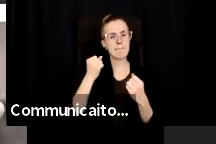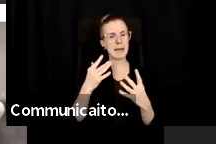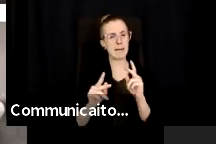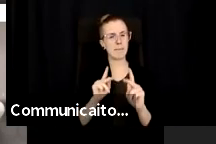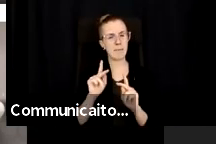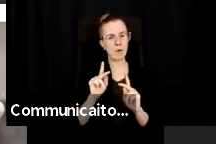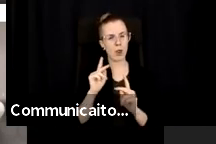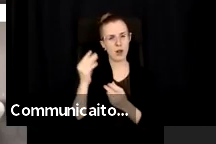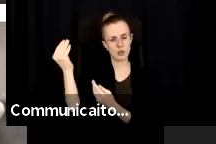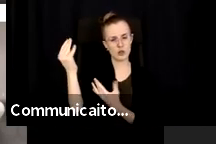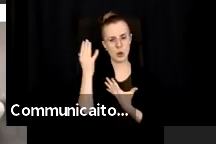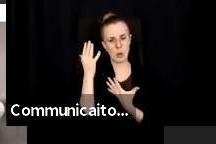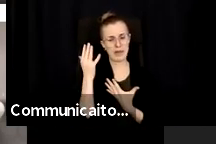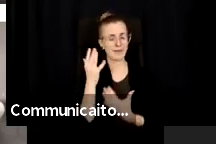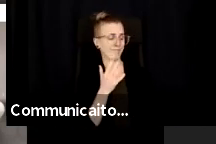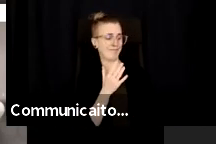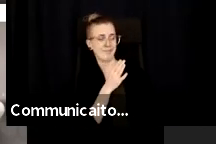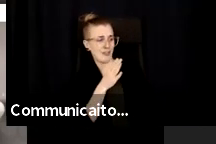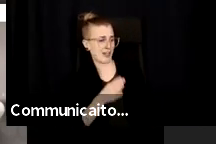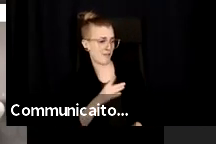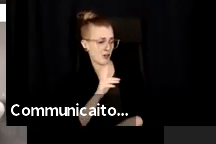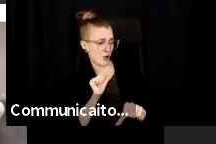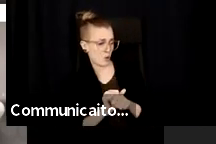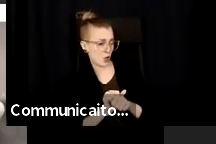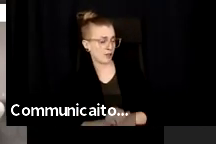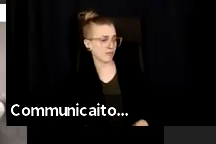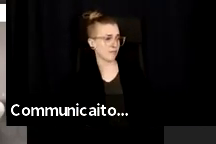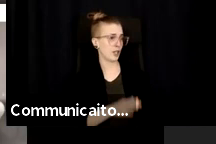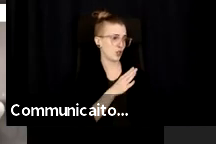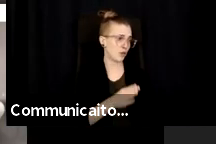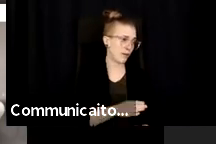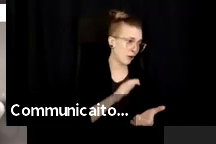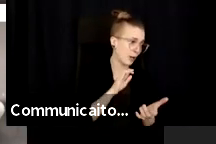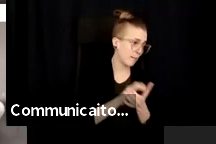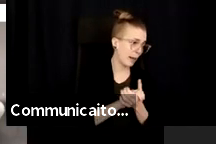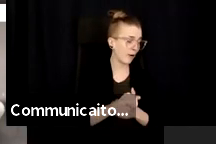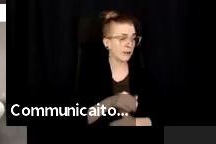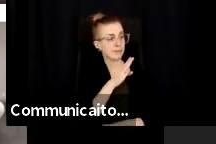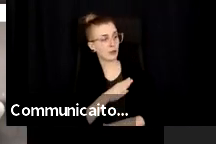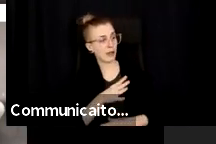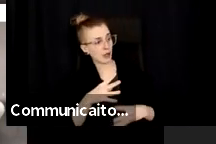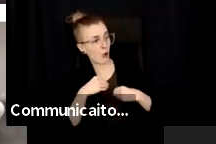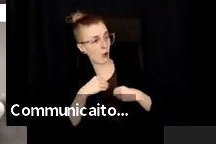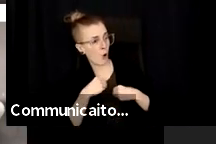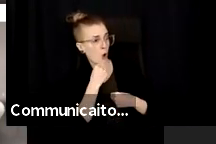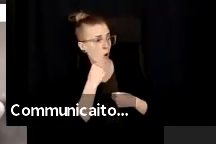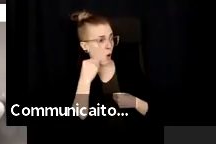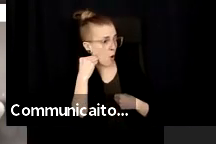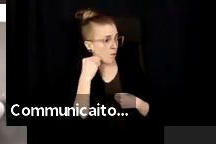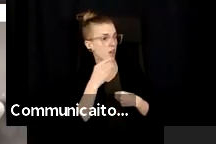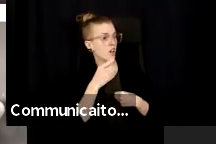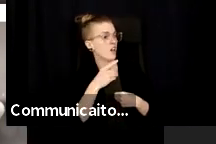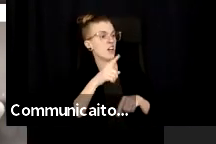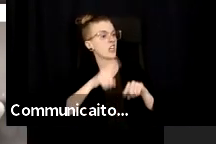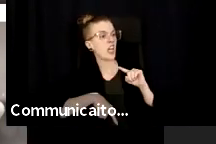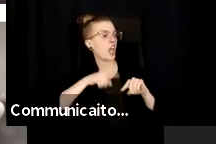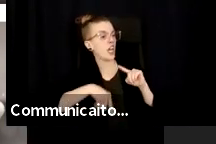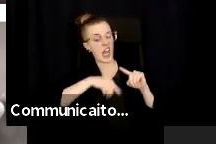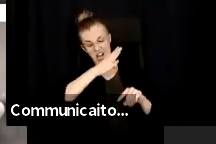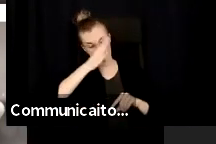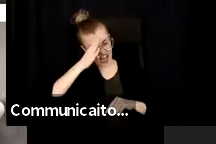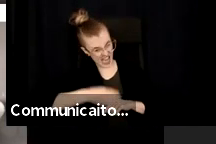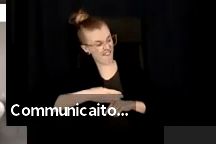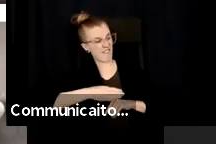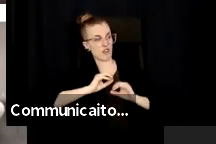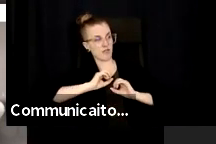know, I would never work, I would never get married, I would never own a house, I would never do this, I would never do that, I wouldn't do anything. The only